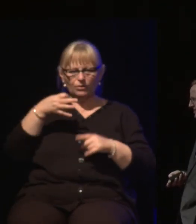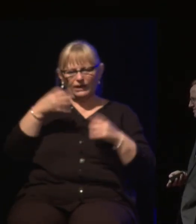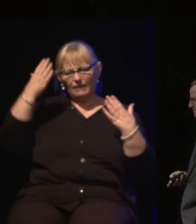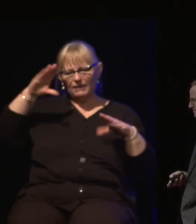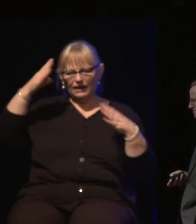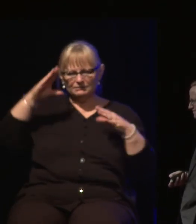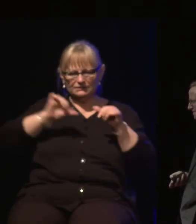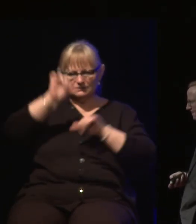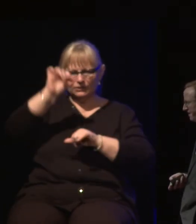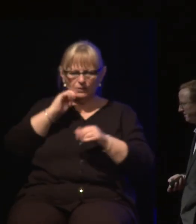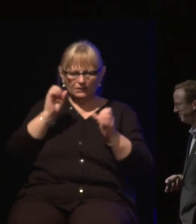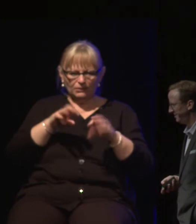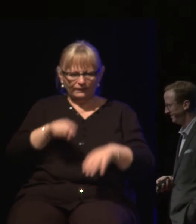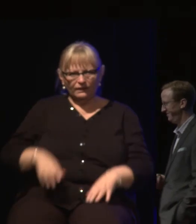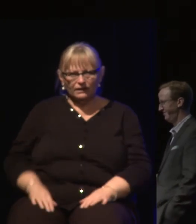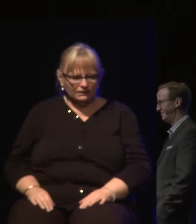there instead.